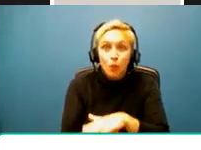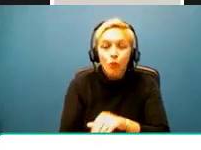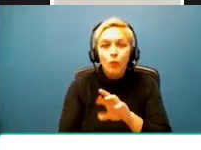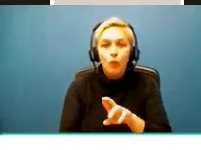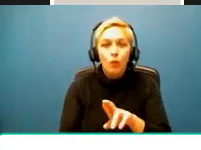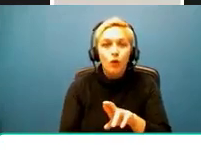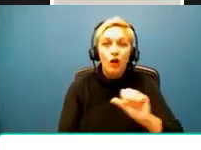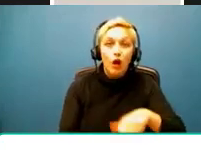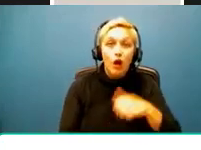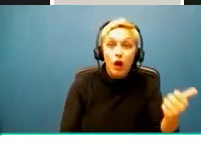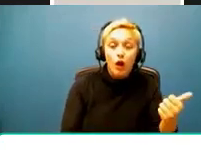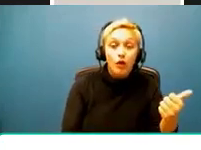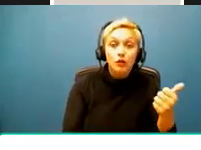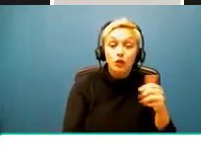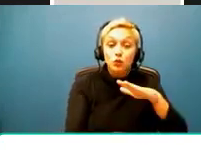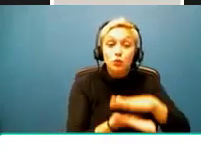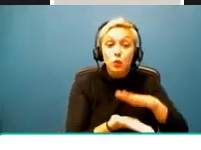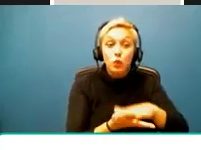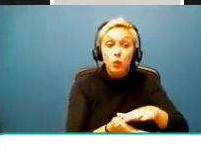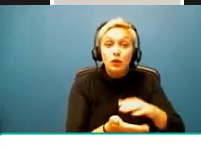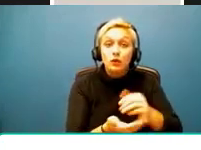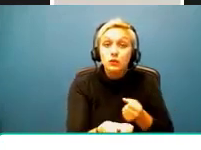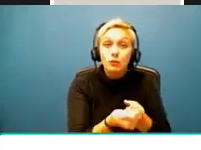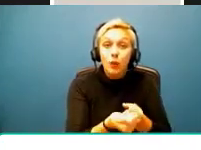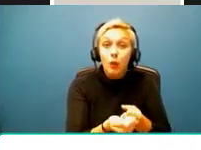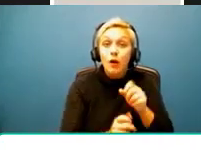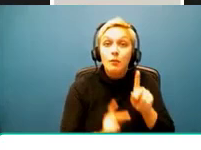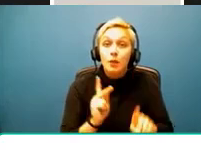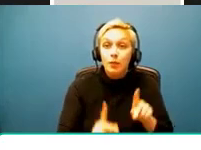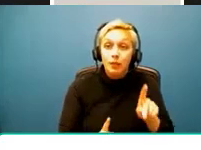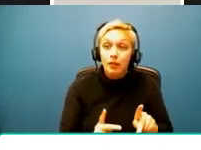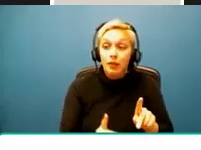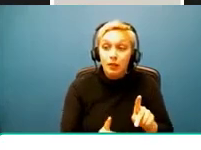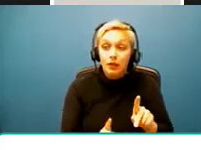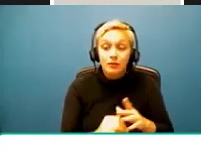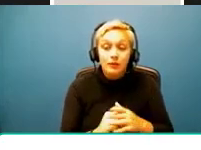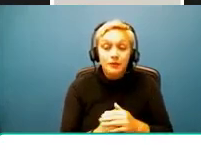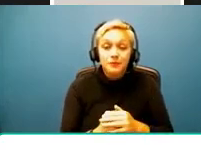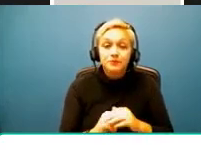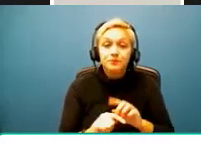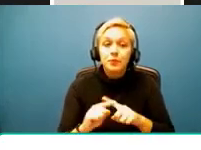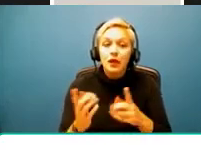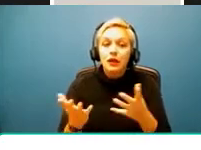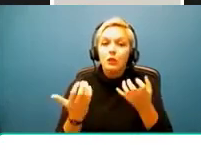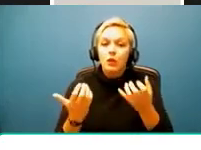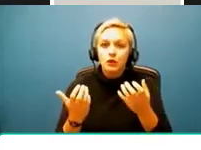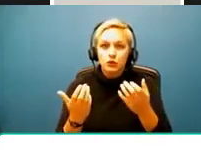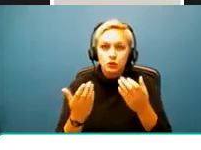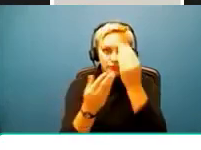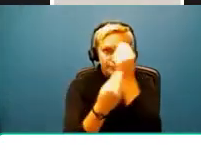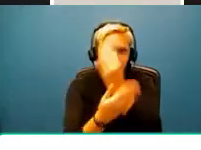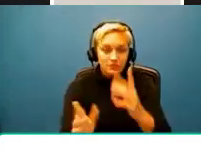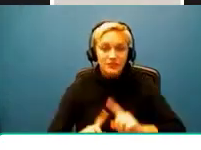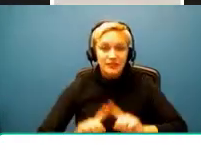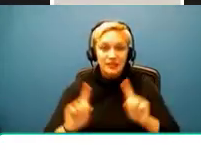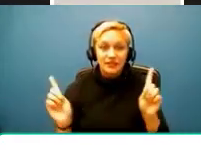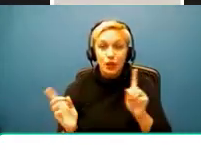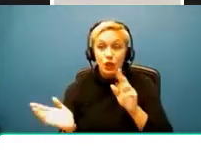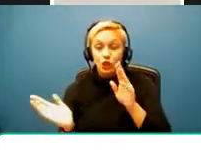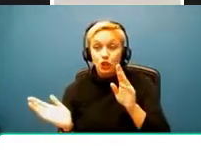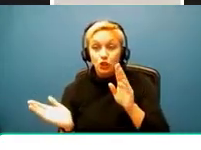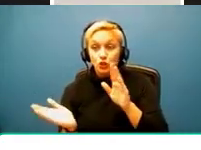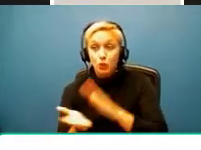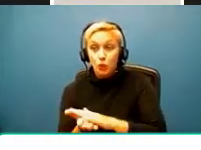school support personnel that are here, but just pointing out that the difference between school nursing services